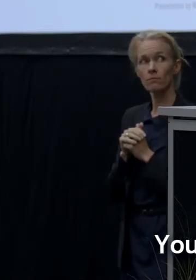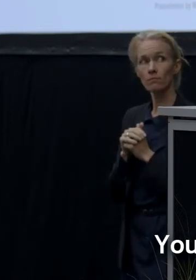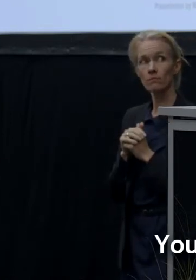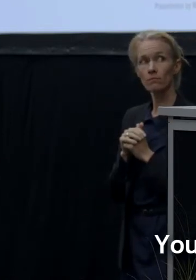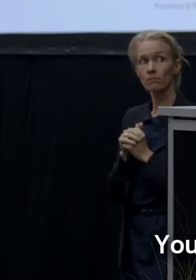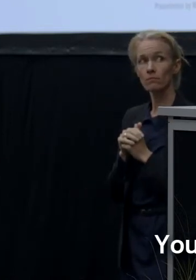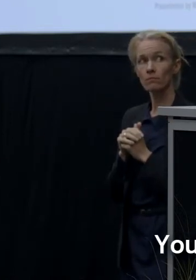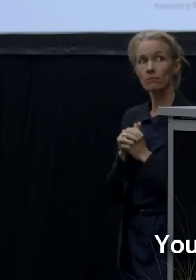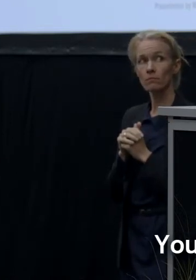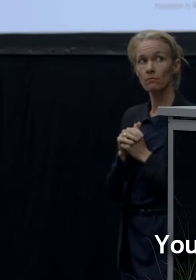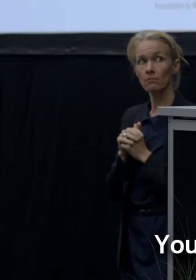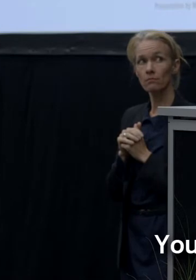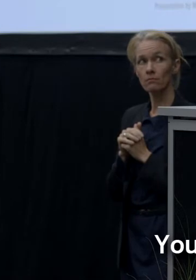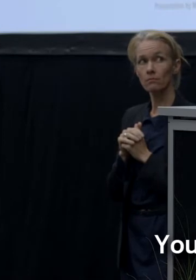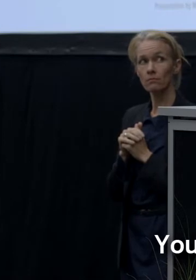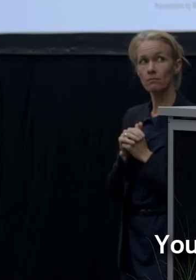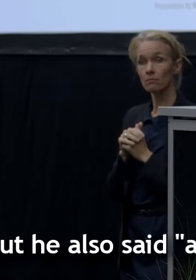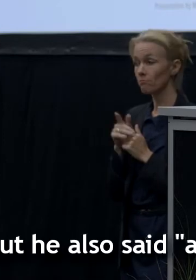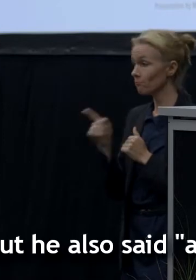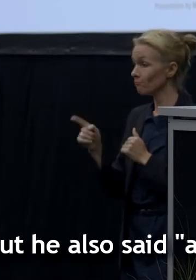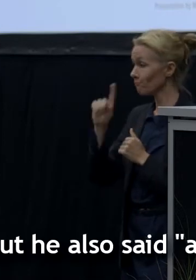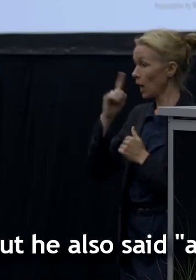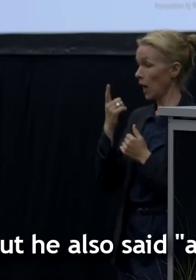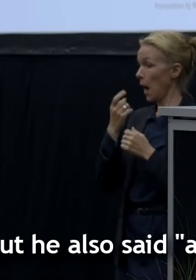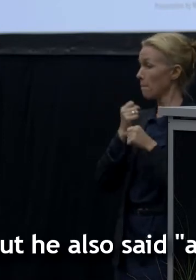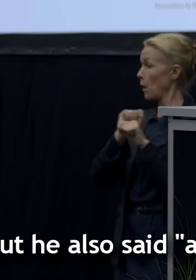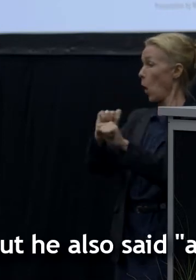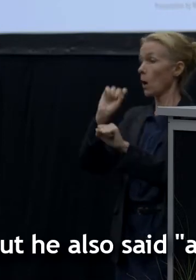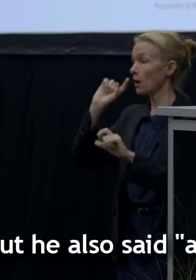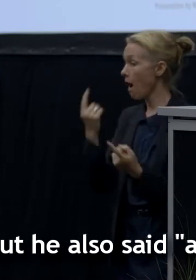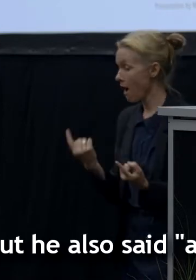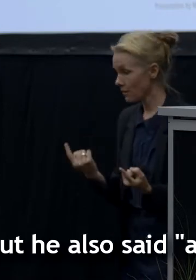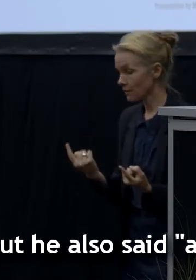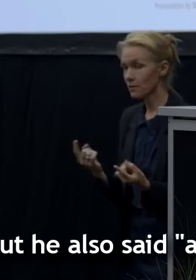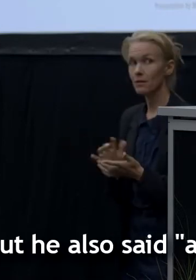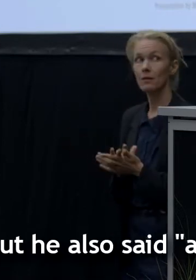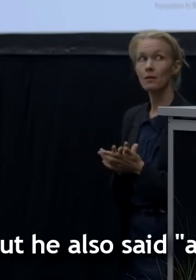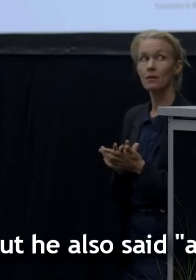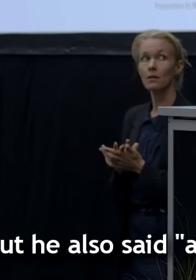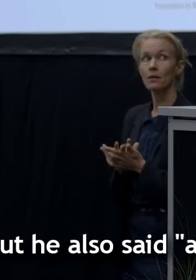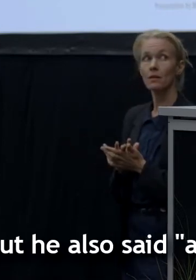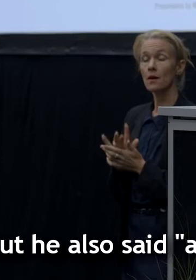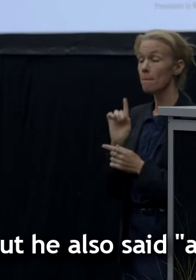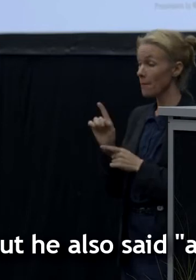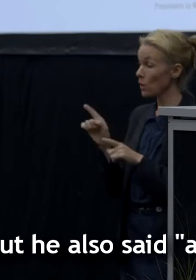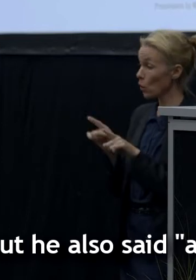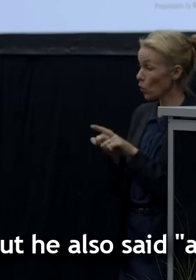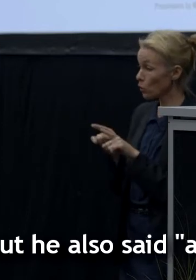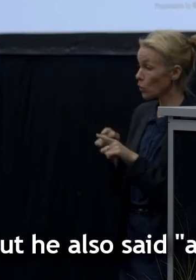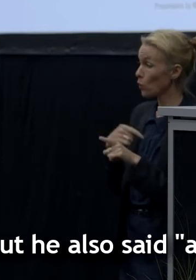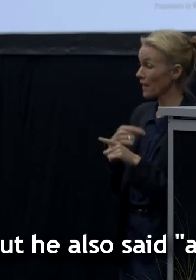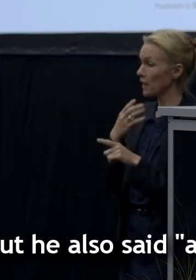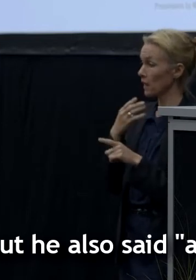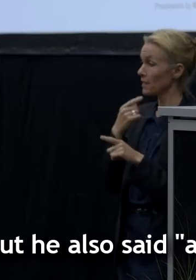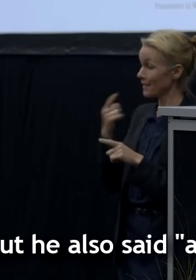You will not be able to stop that. But he also said, anei te rewana, mā